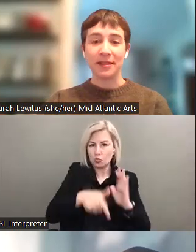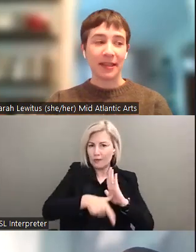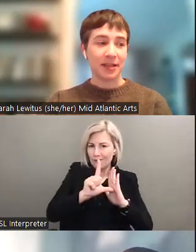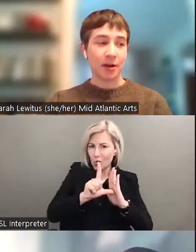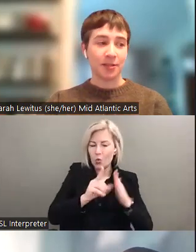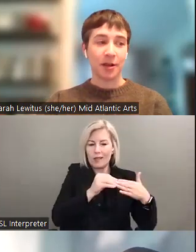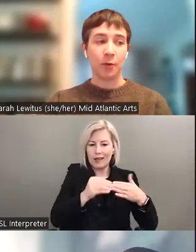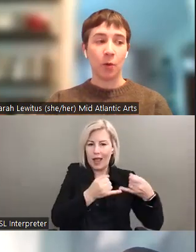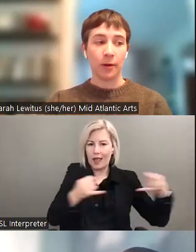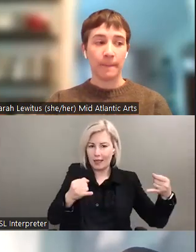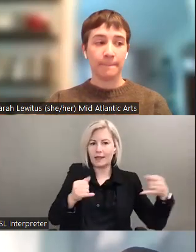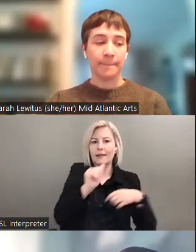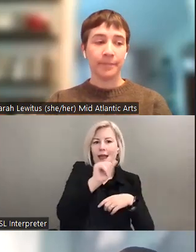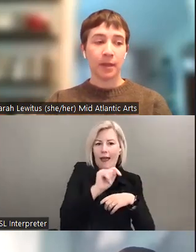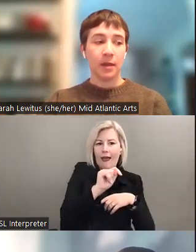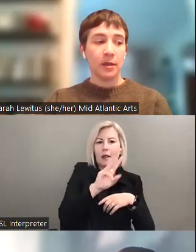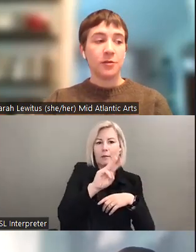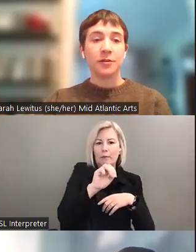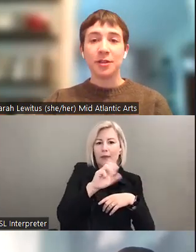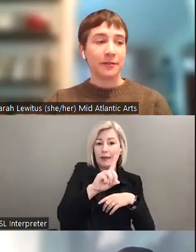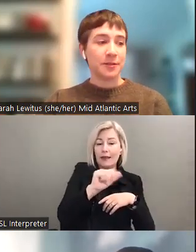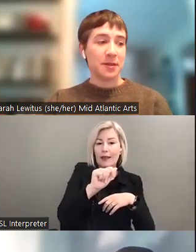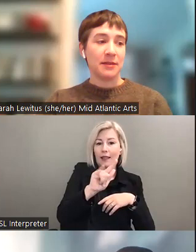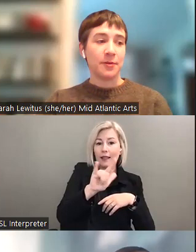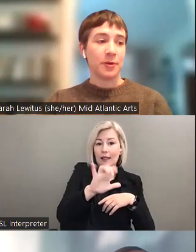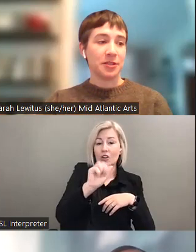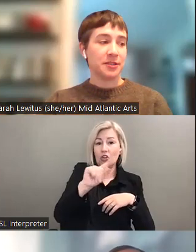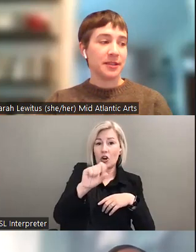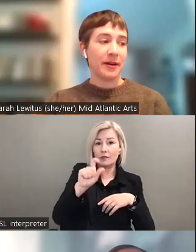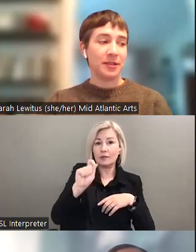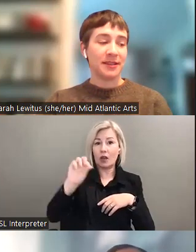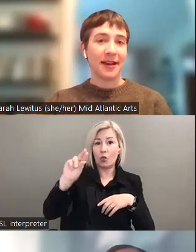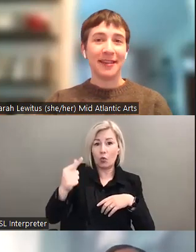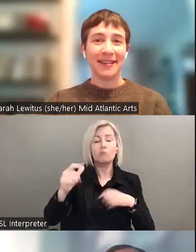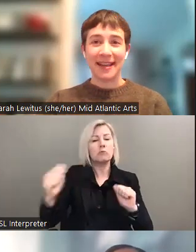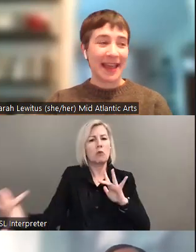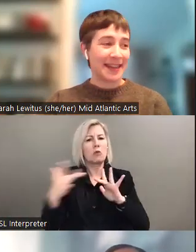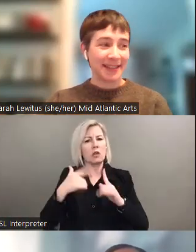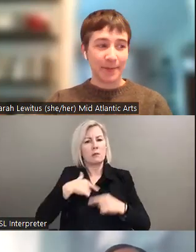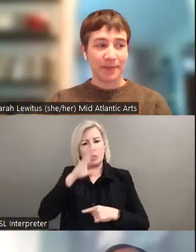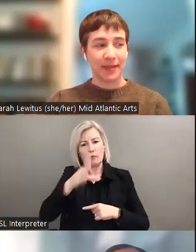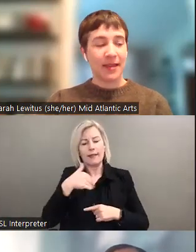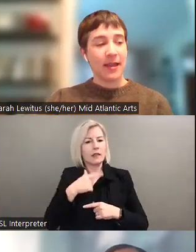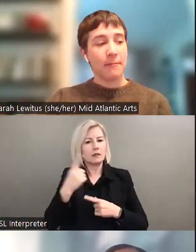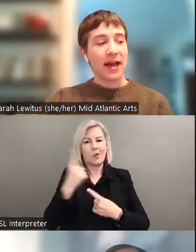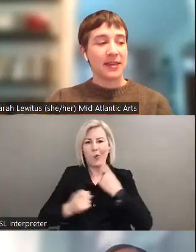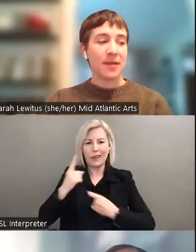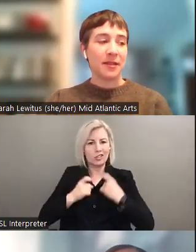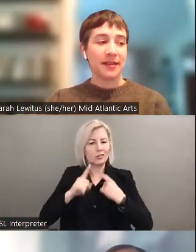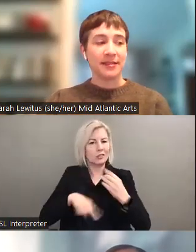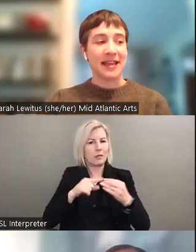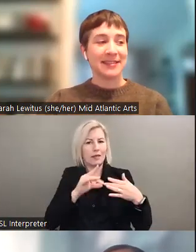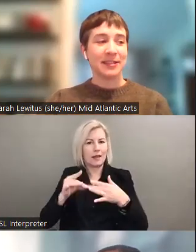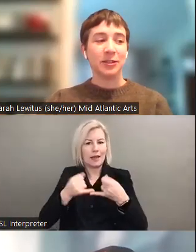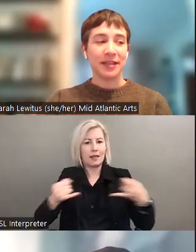at midatlanticarts.org. You can reach out to me with questions about these guidelines at any time. My